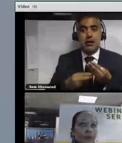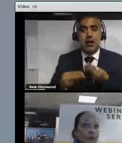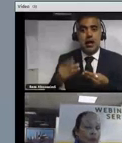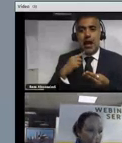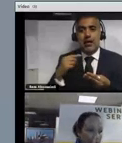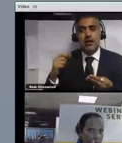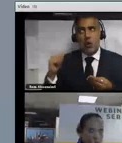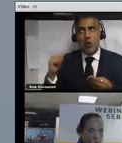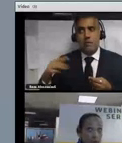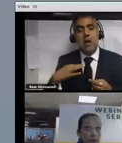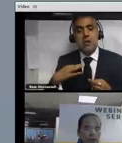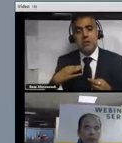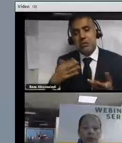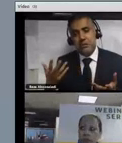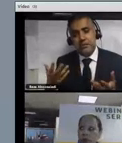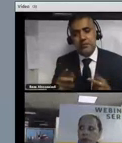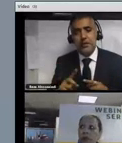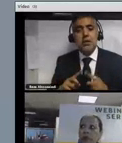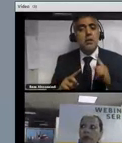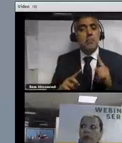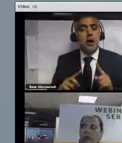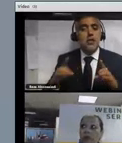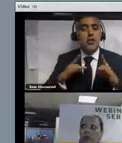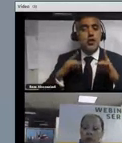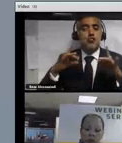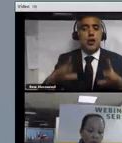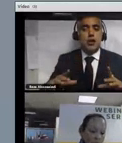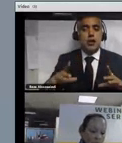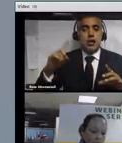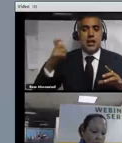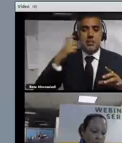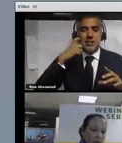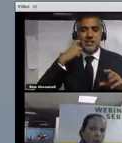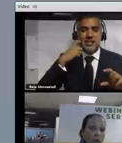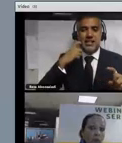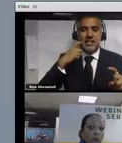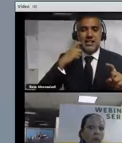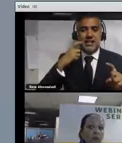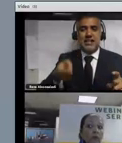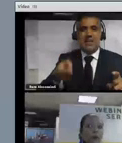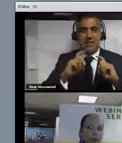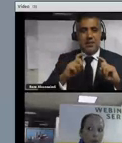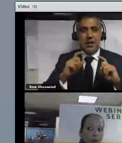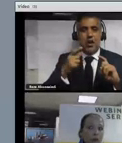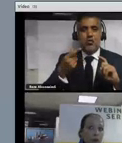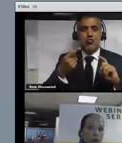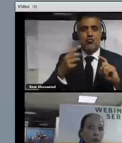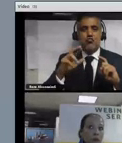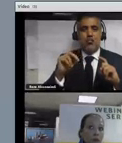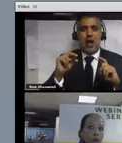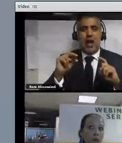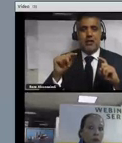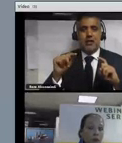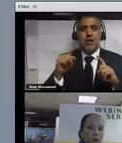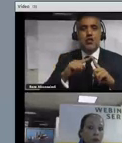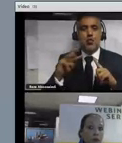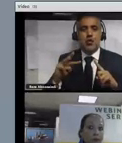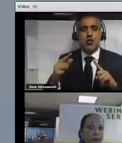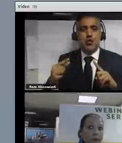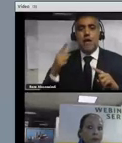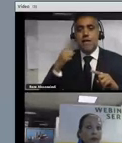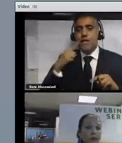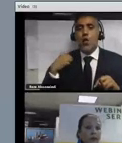volunteer. But the Australian government has just given a grant to the Washington Group to enable us